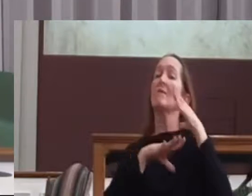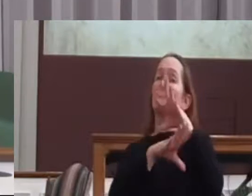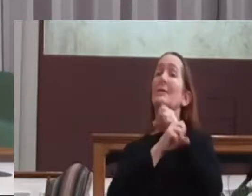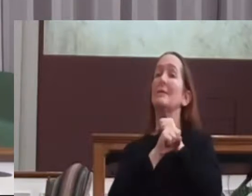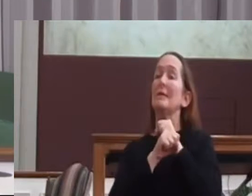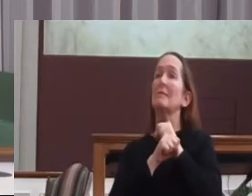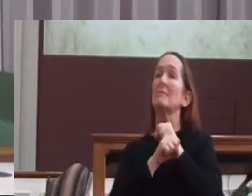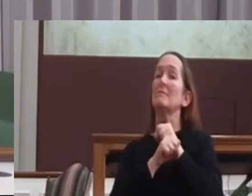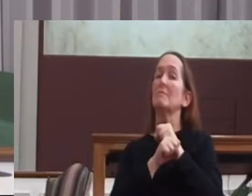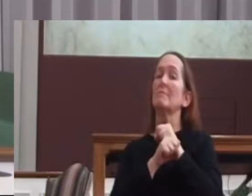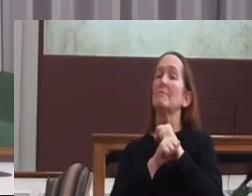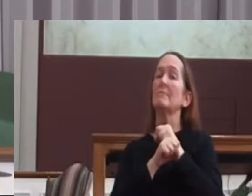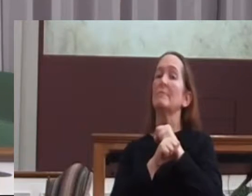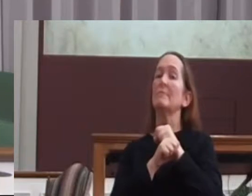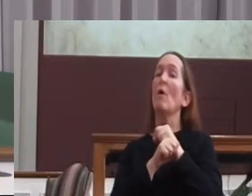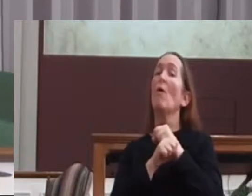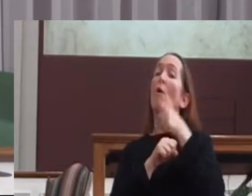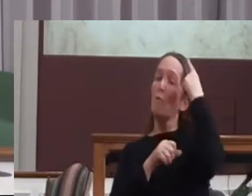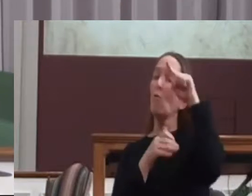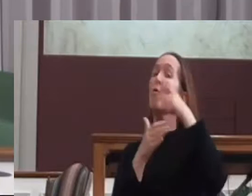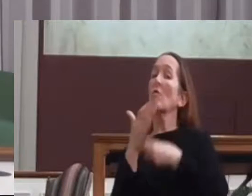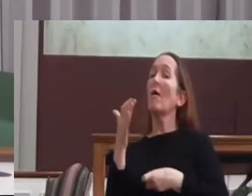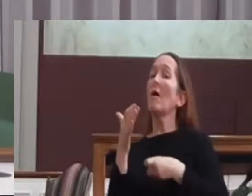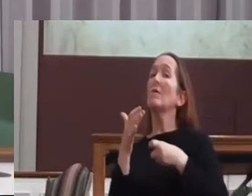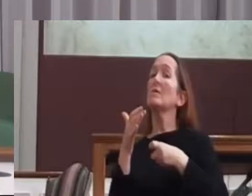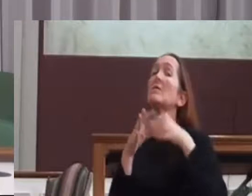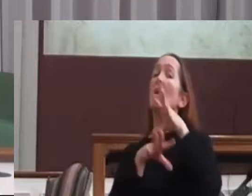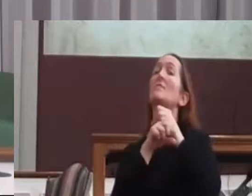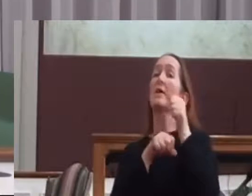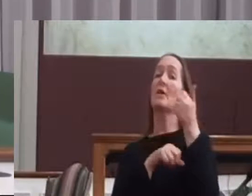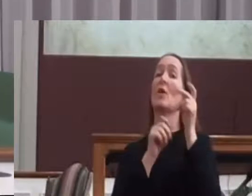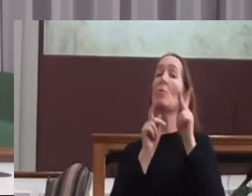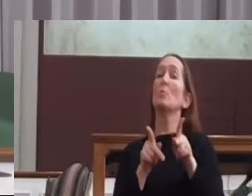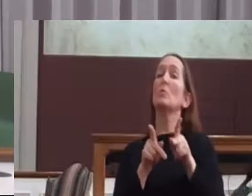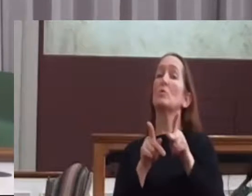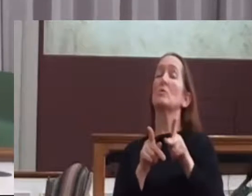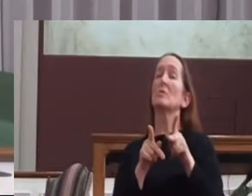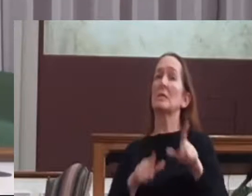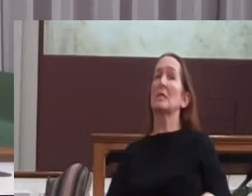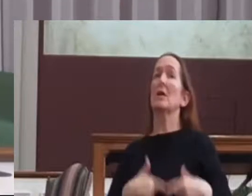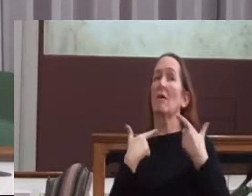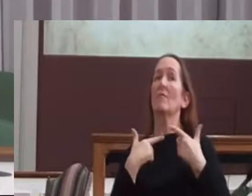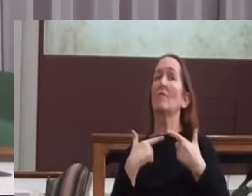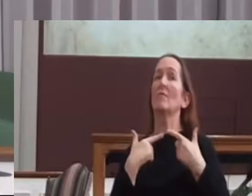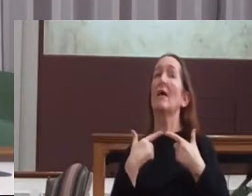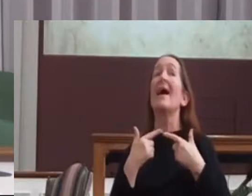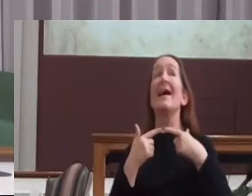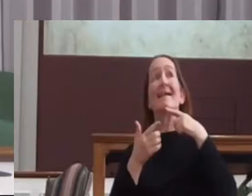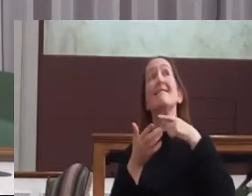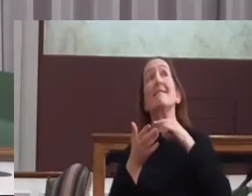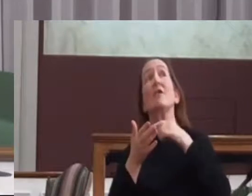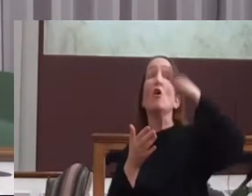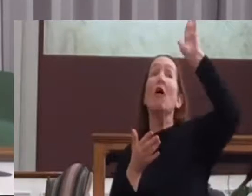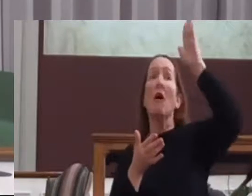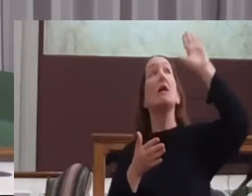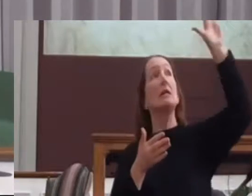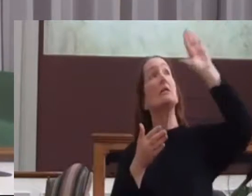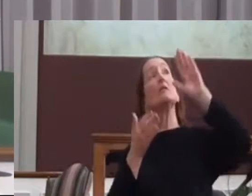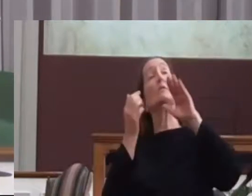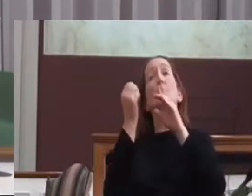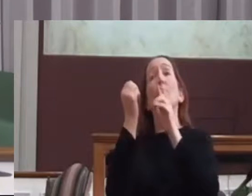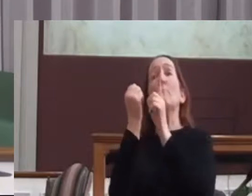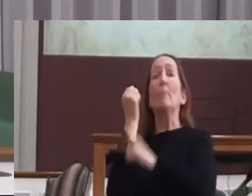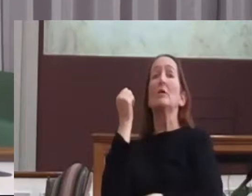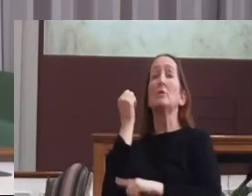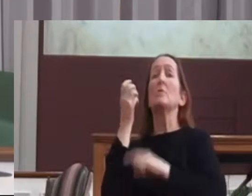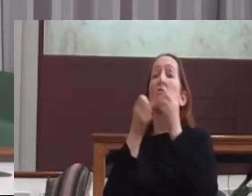cause for life to be taken, as we read in chapter 9. For the price of taking another's life without justification,